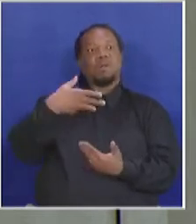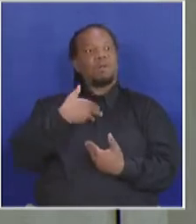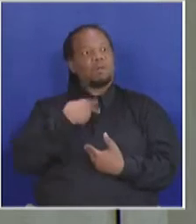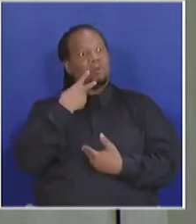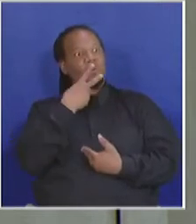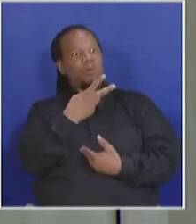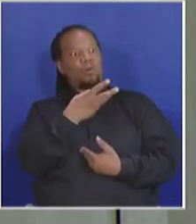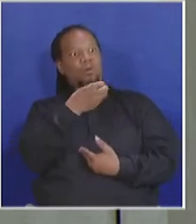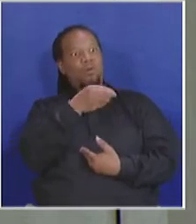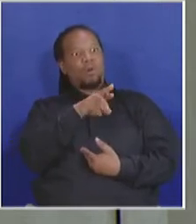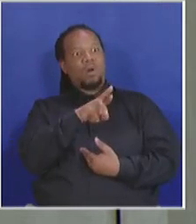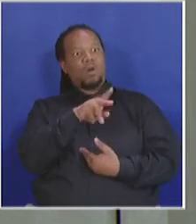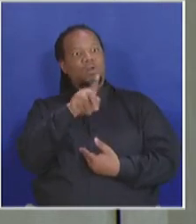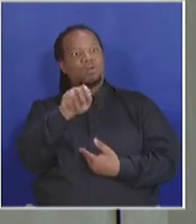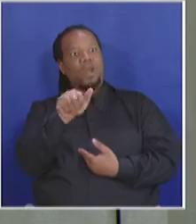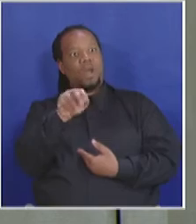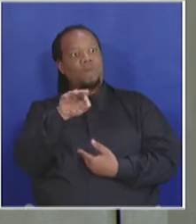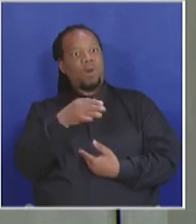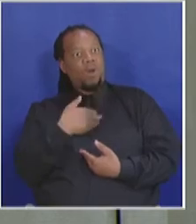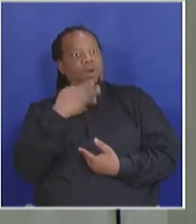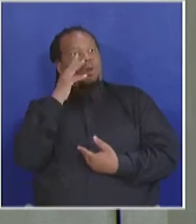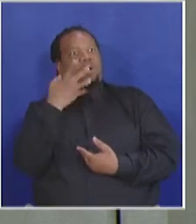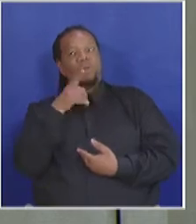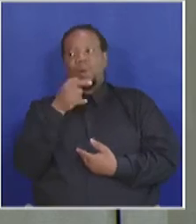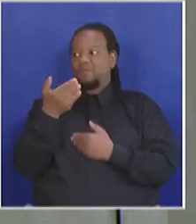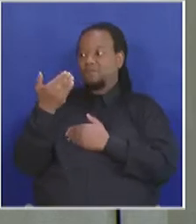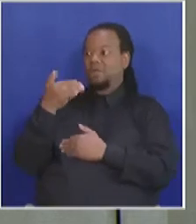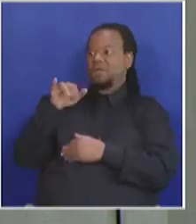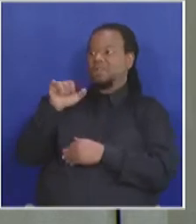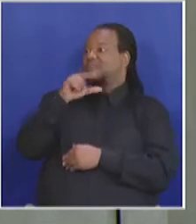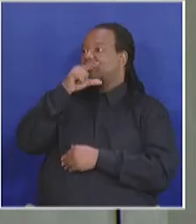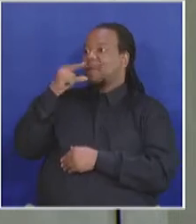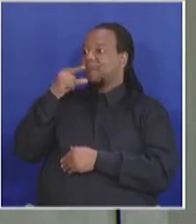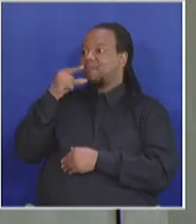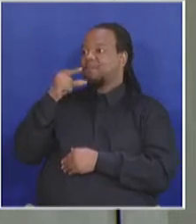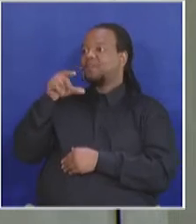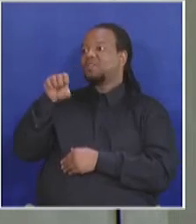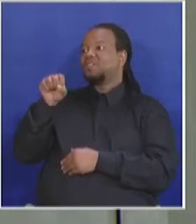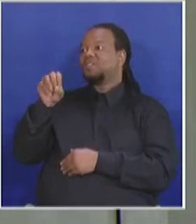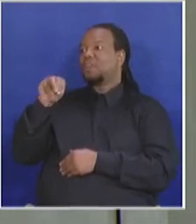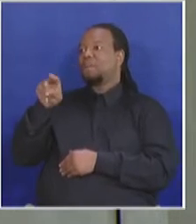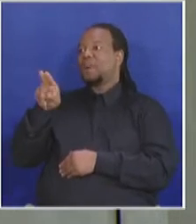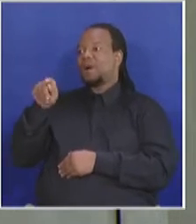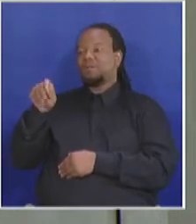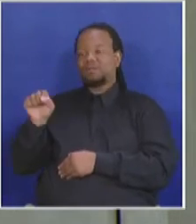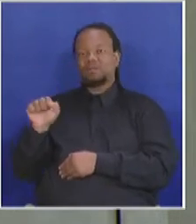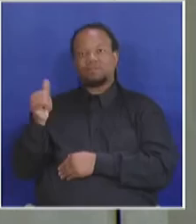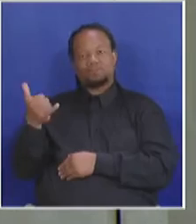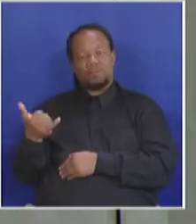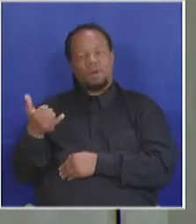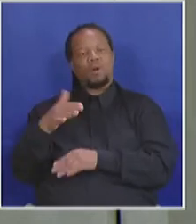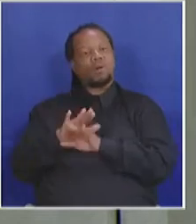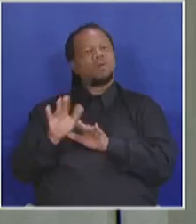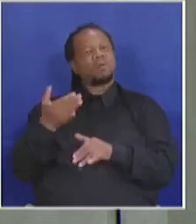named after his name. These investments have injected much needed stimulus in the growth of our